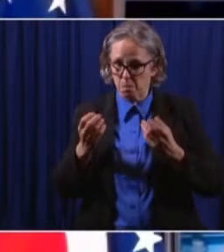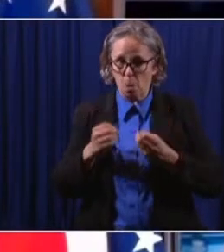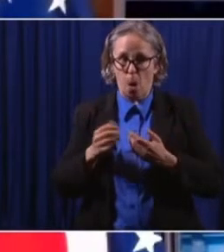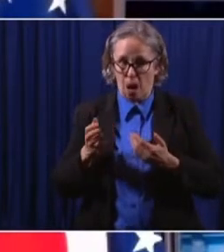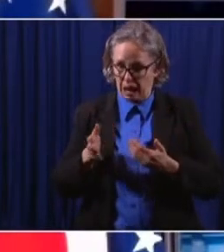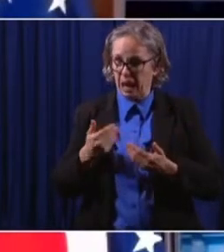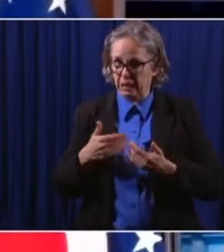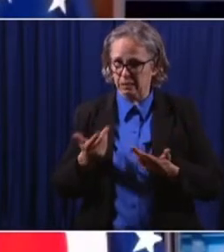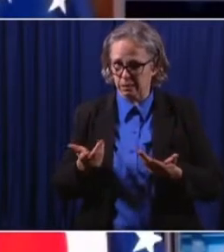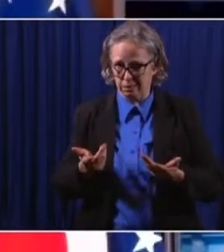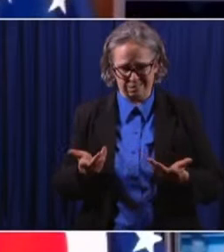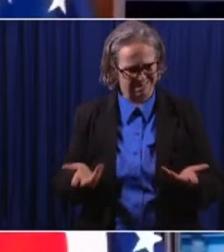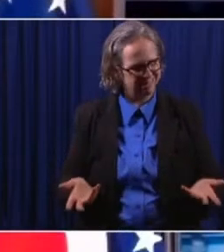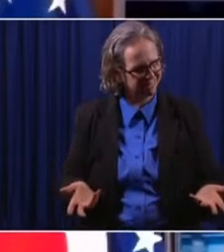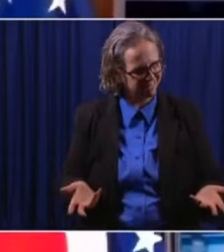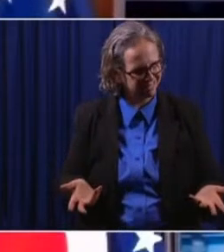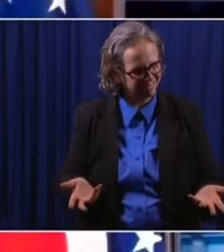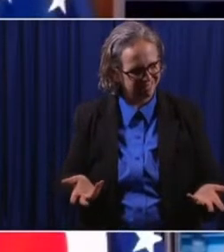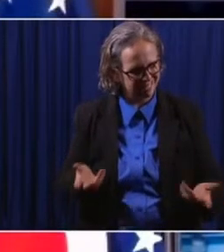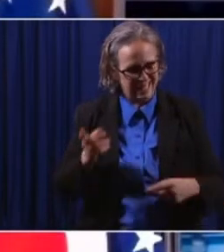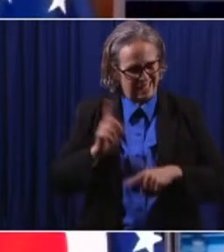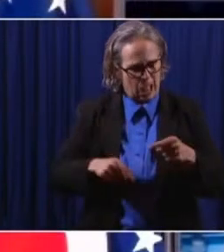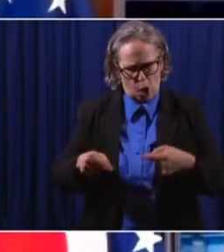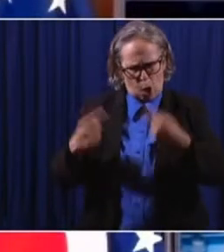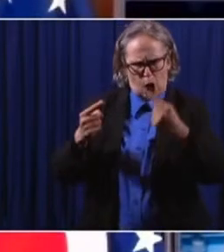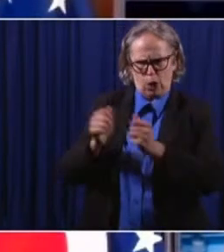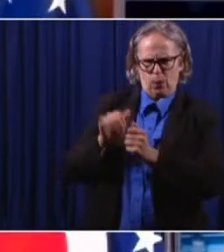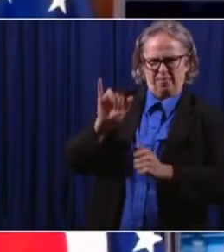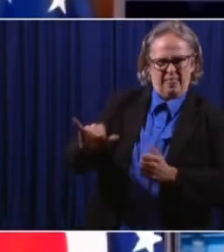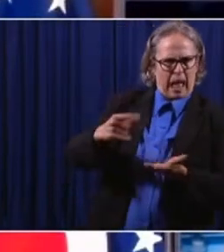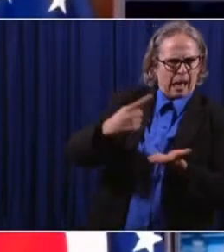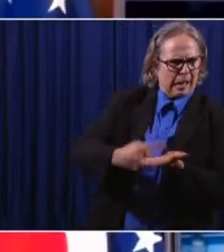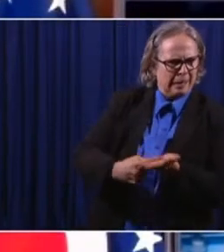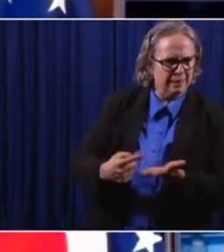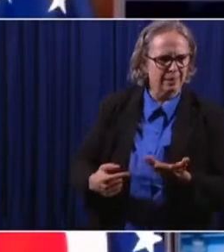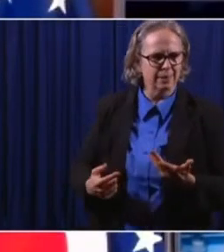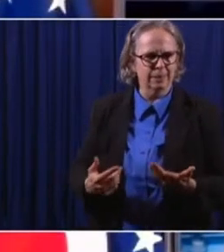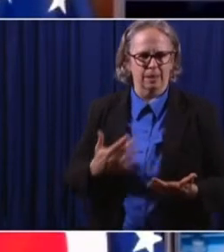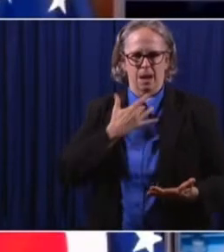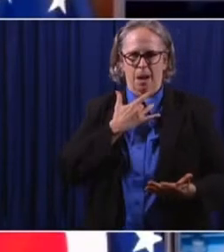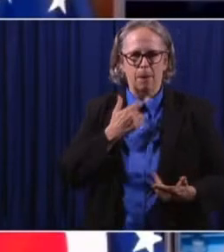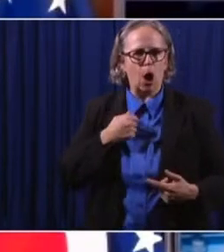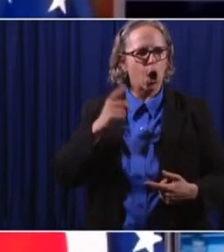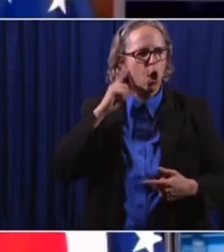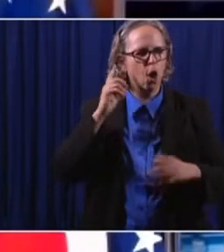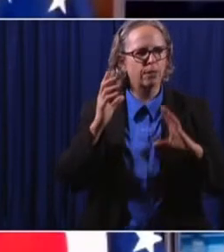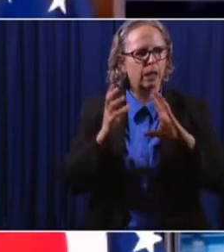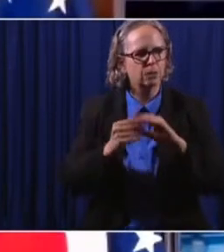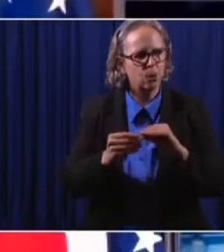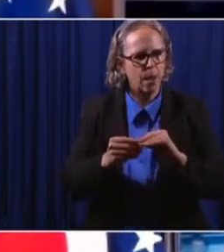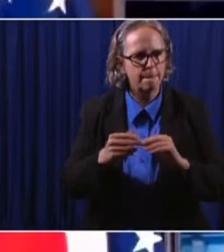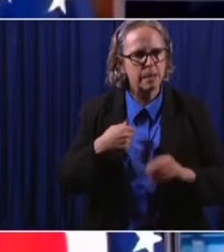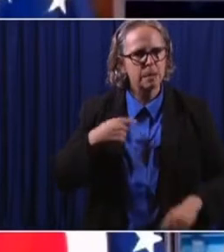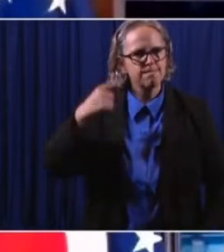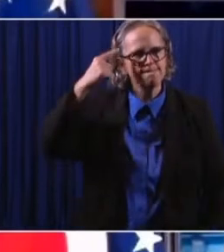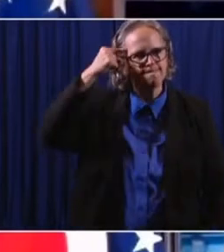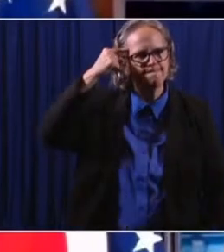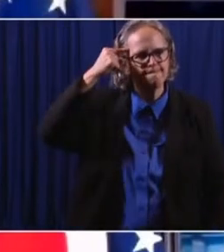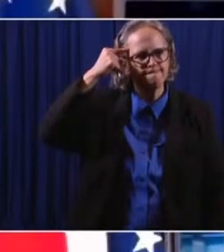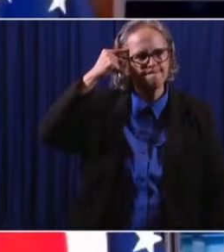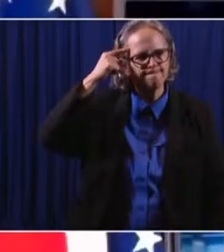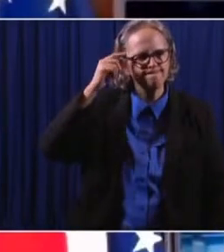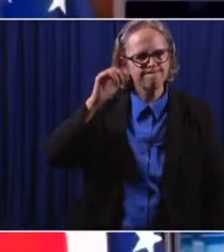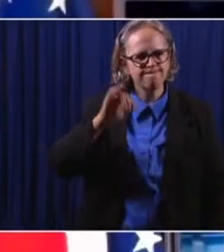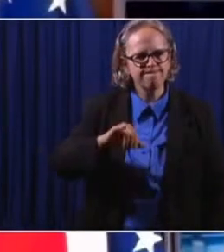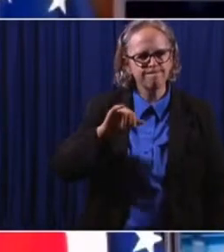with. And I remember thinking at the time when I heard that story, that just, the small